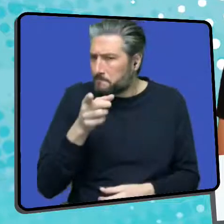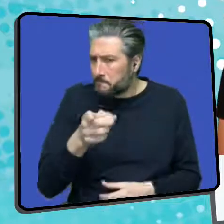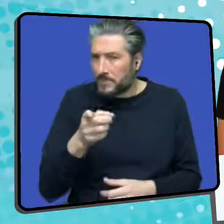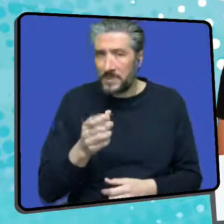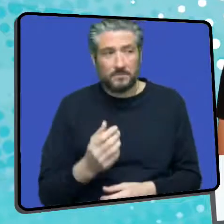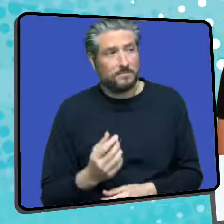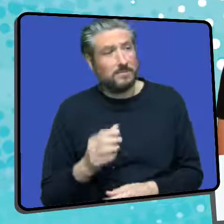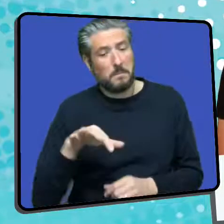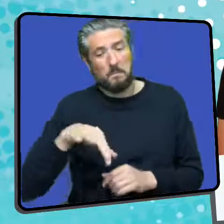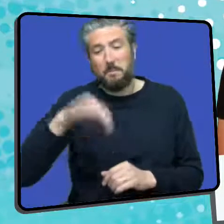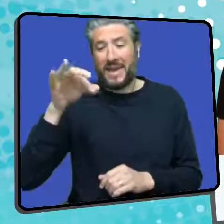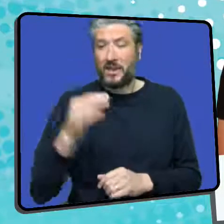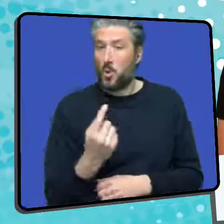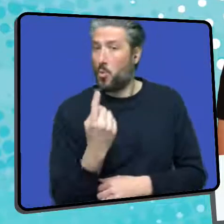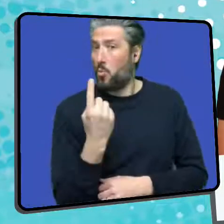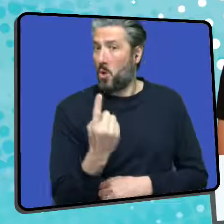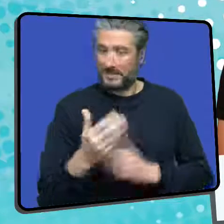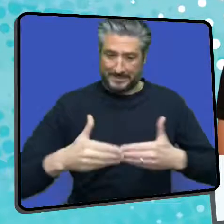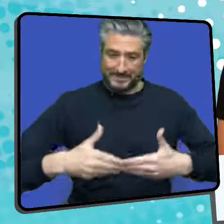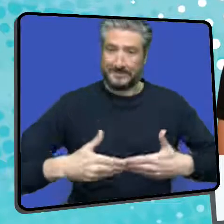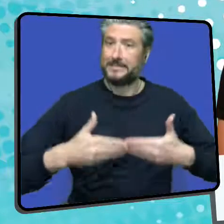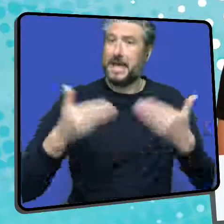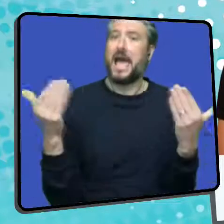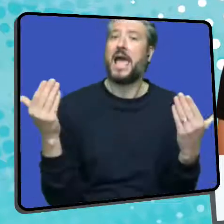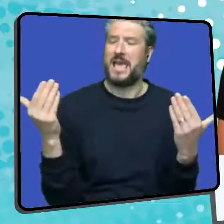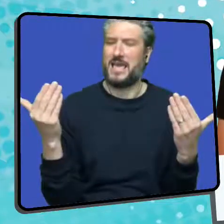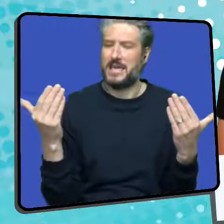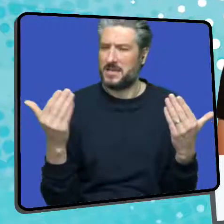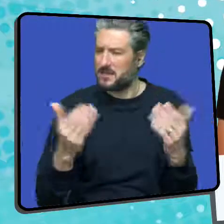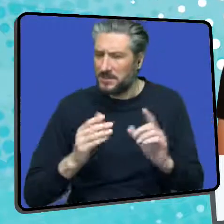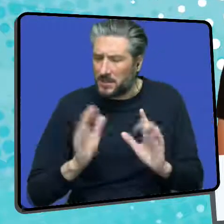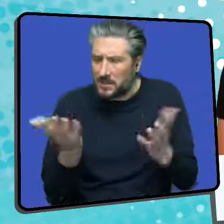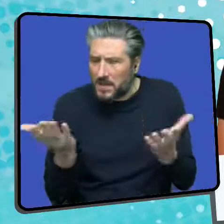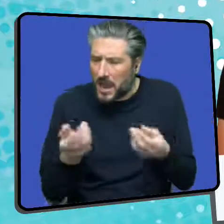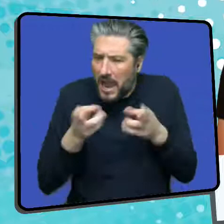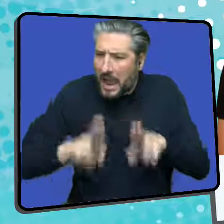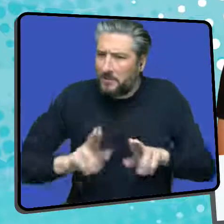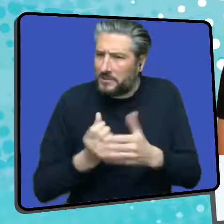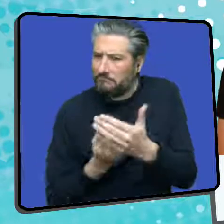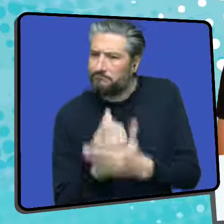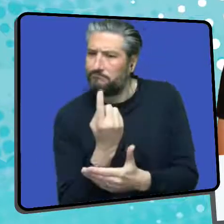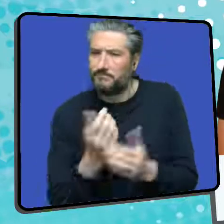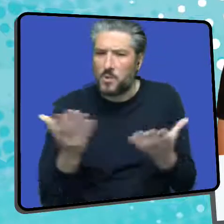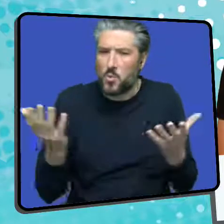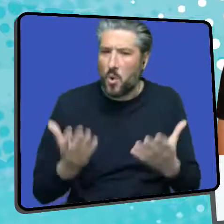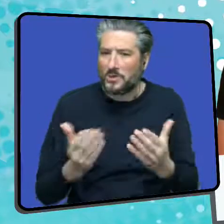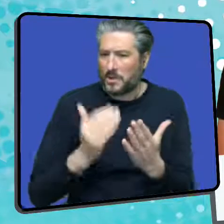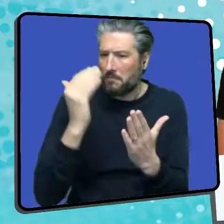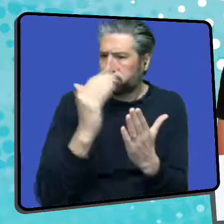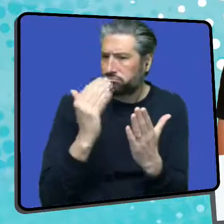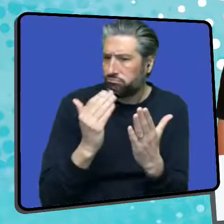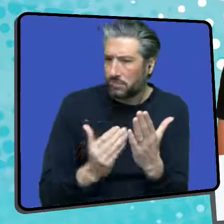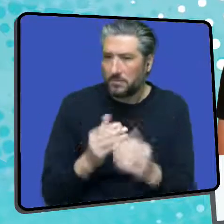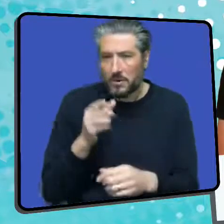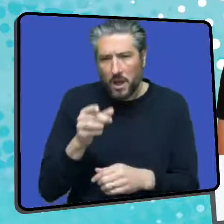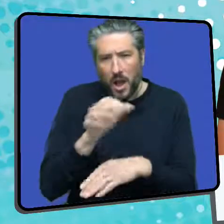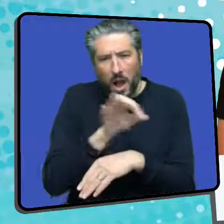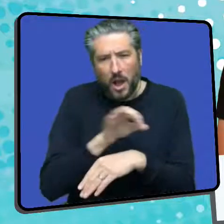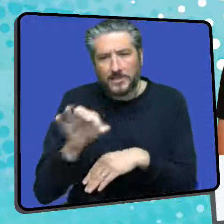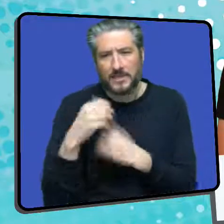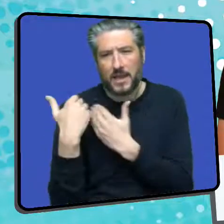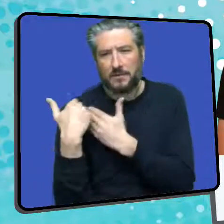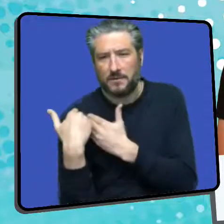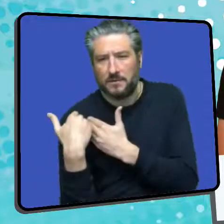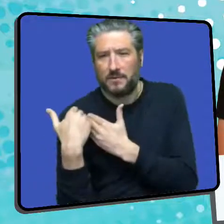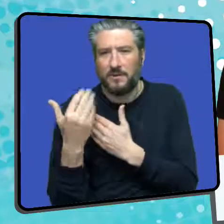look like? The average day. What do you actually get up to as an architect? So let